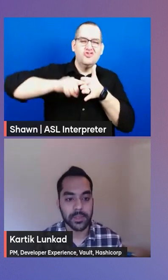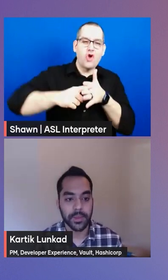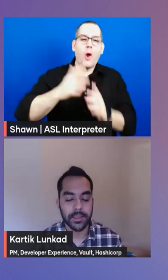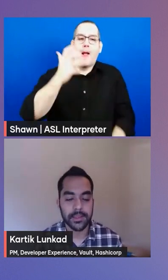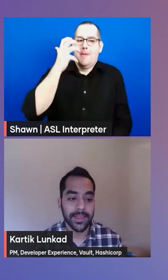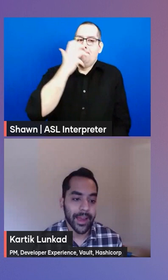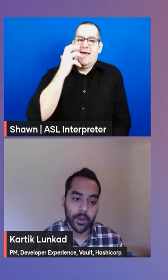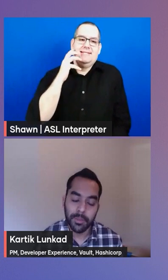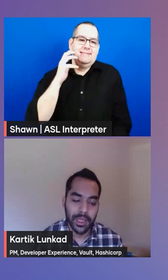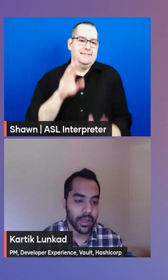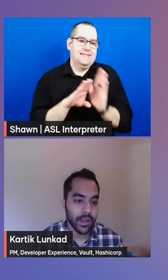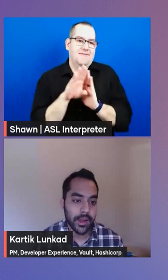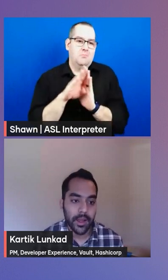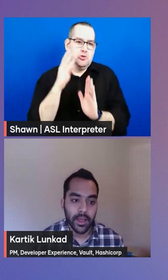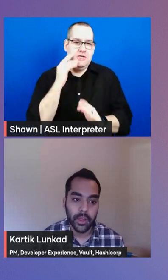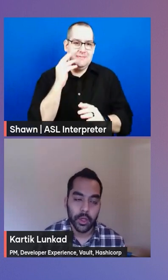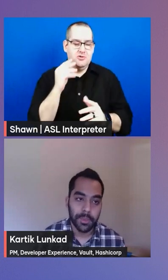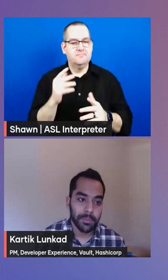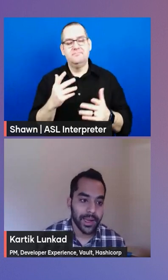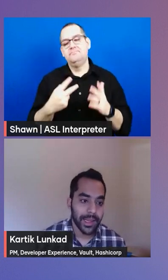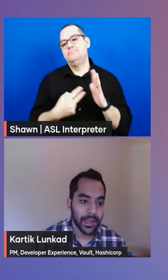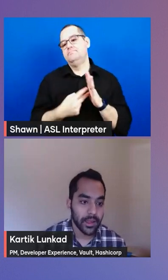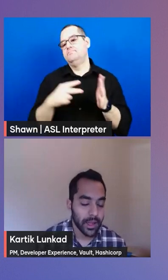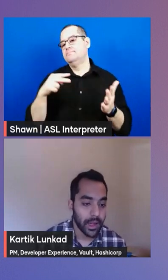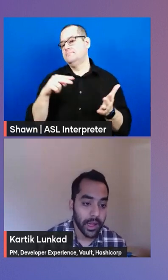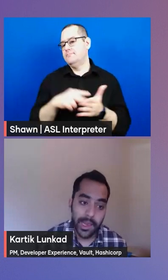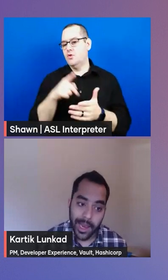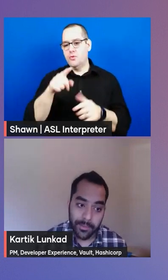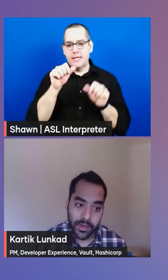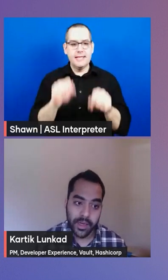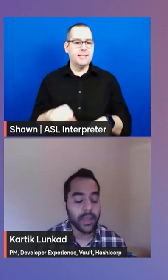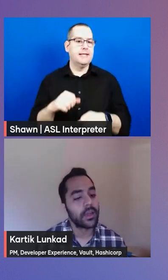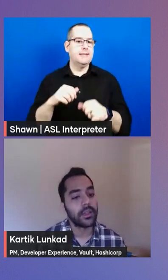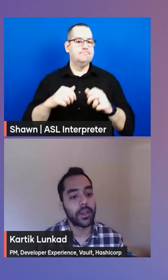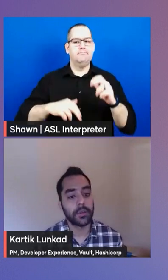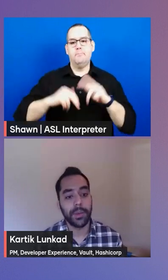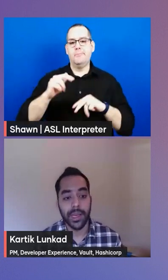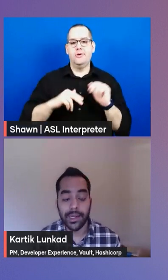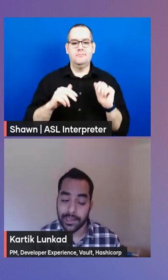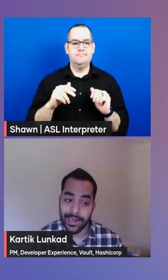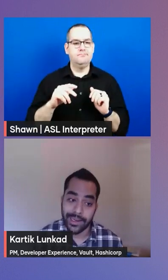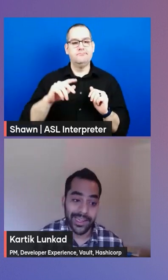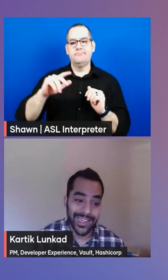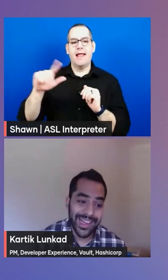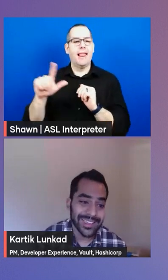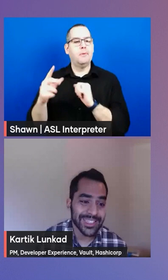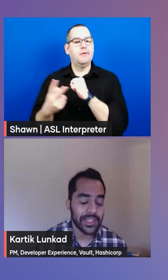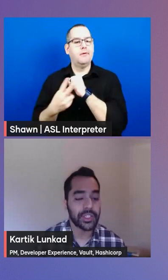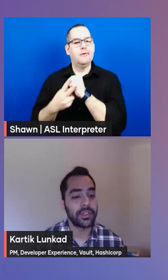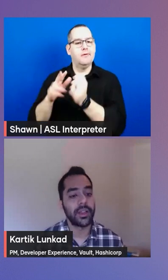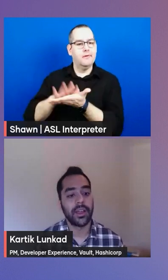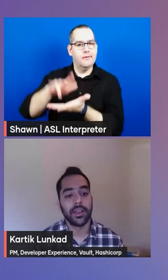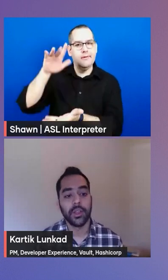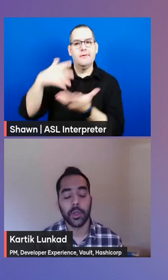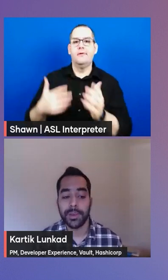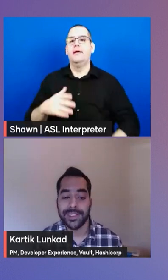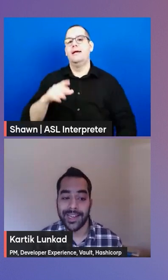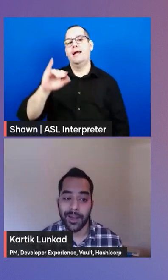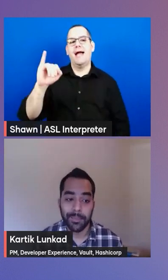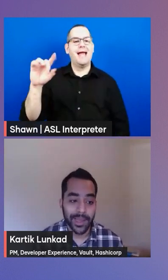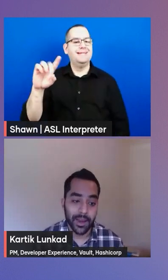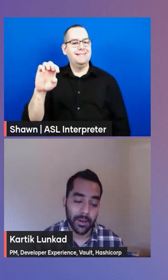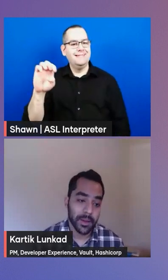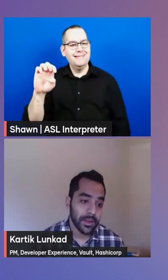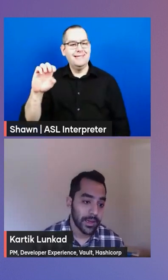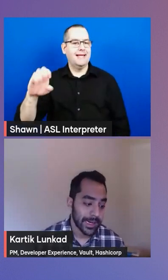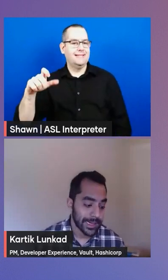developer experience. And that could mean you could be building a library, you could be integrating an IDE extension, you could be setting